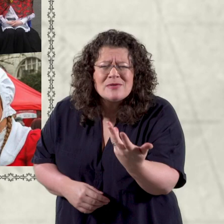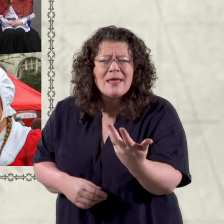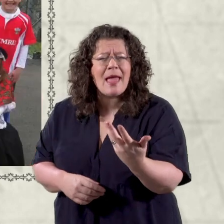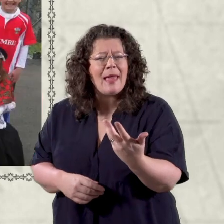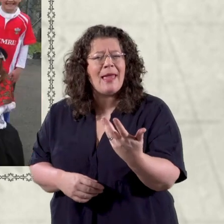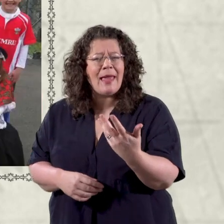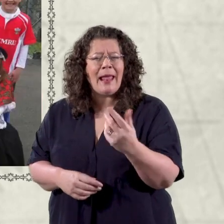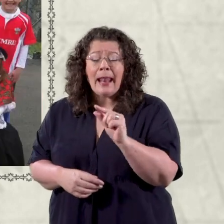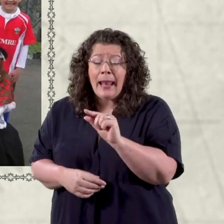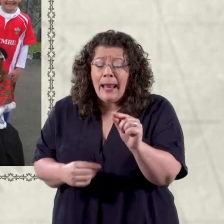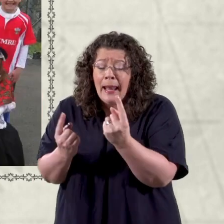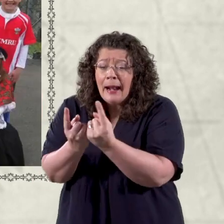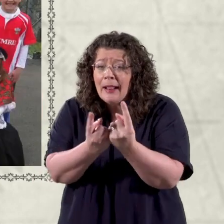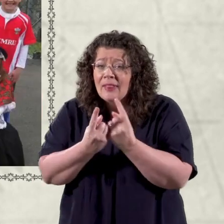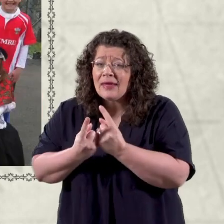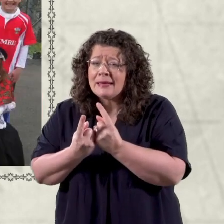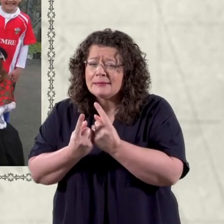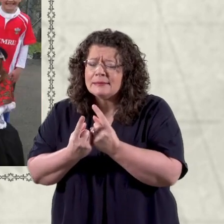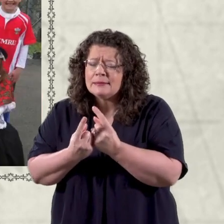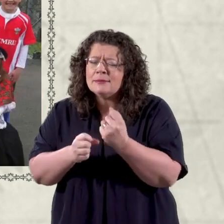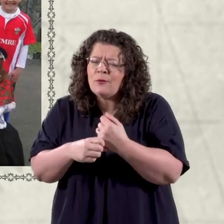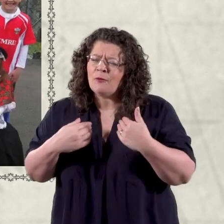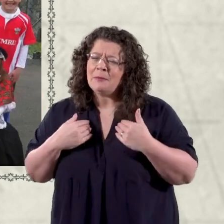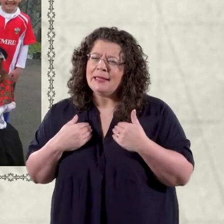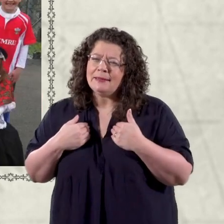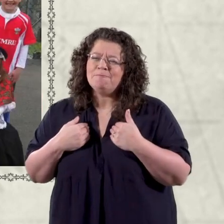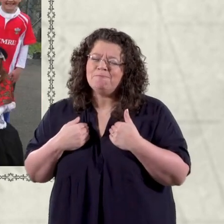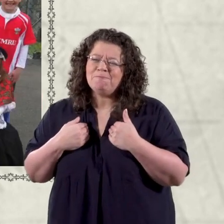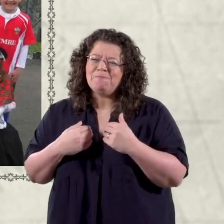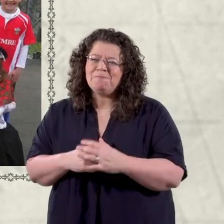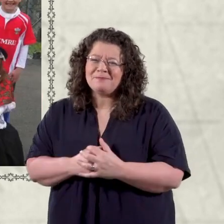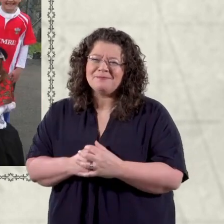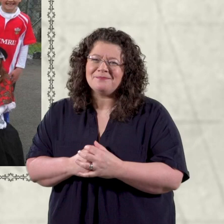lives, do those little, simple things for me.